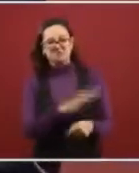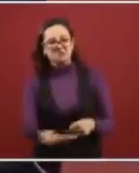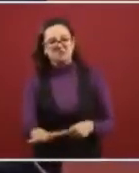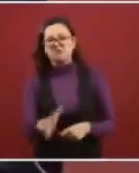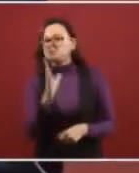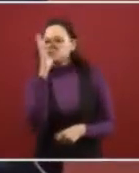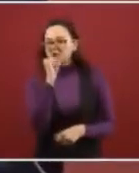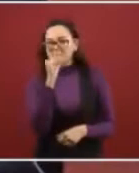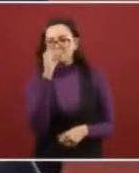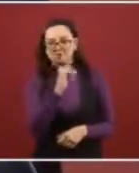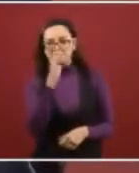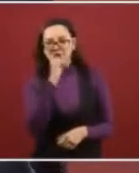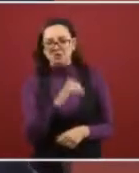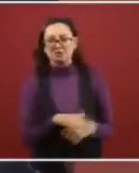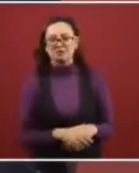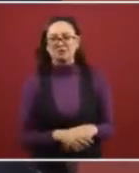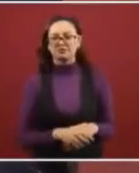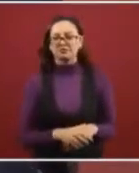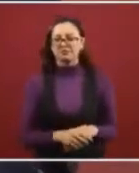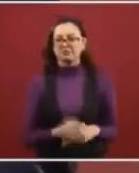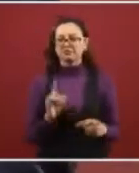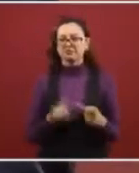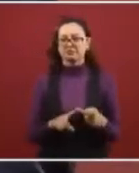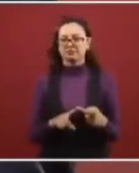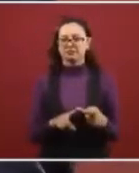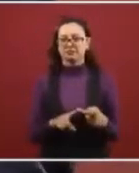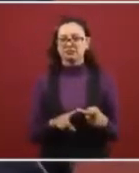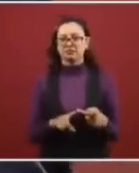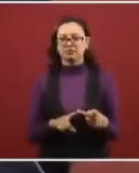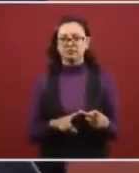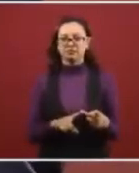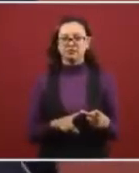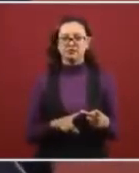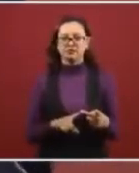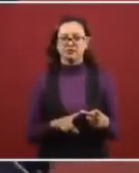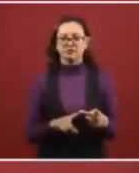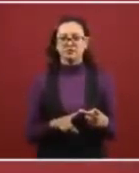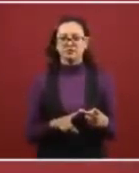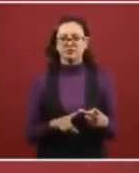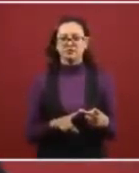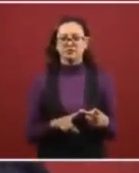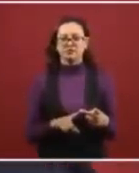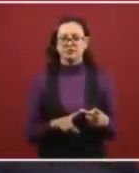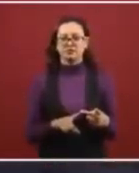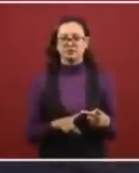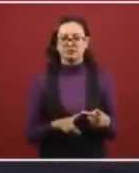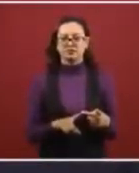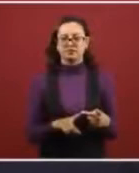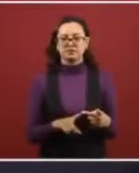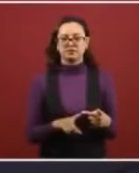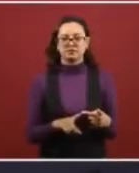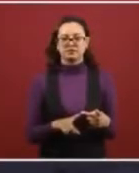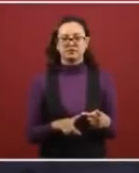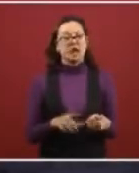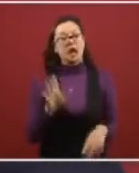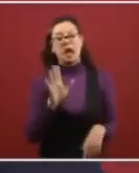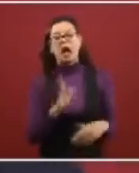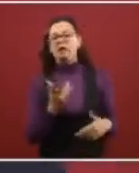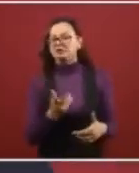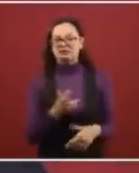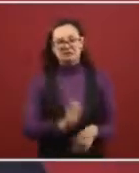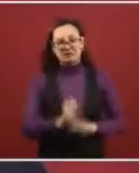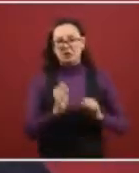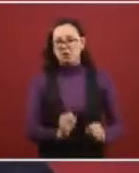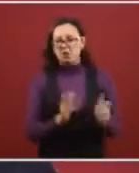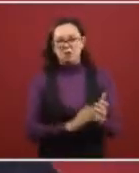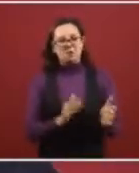Que se iba a comprar más caro el papel,